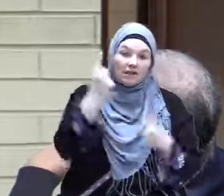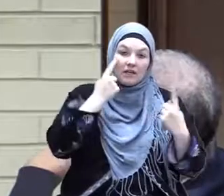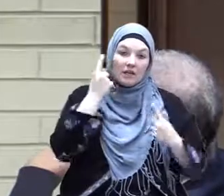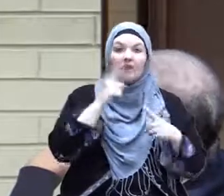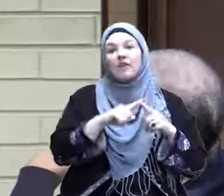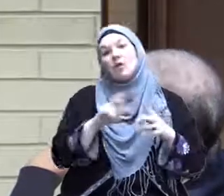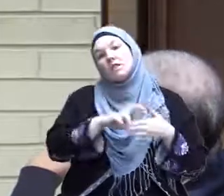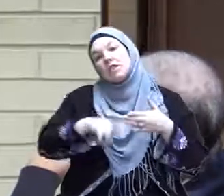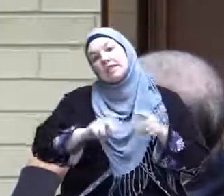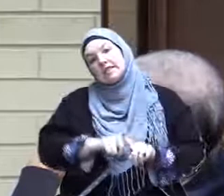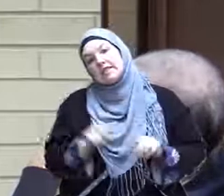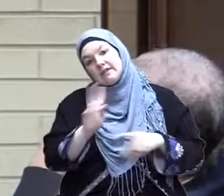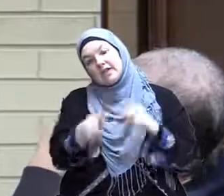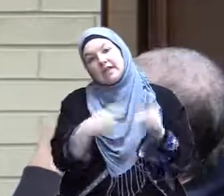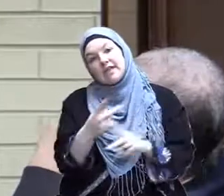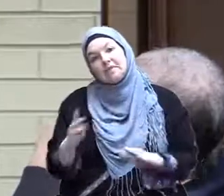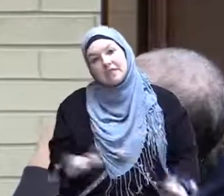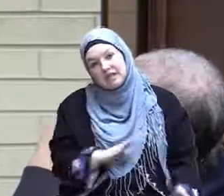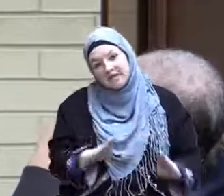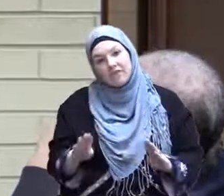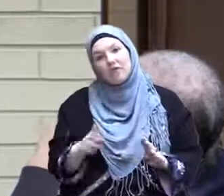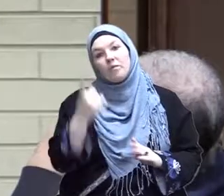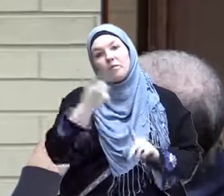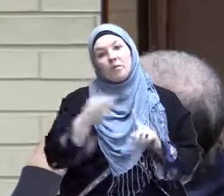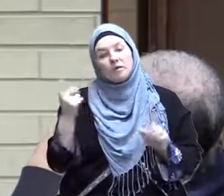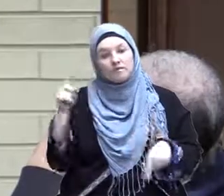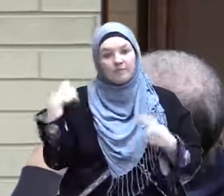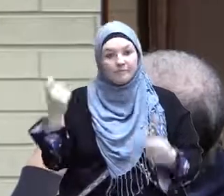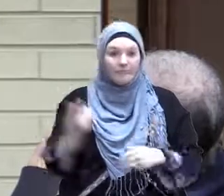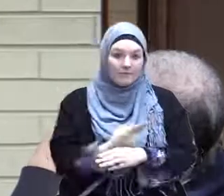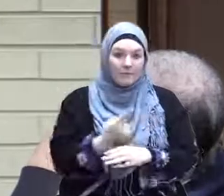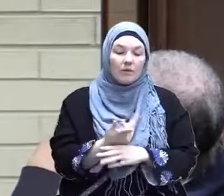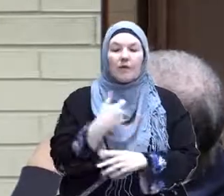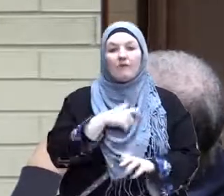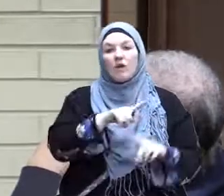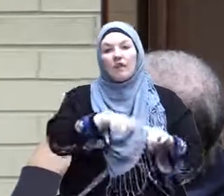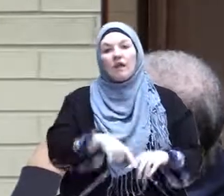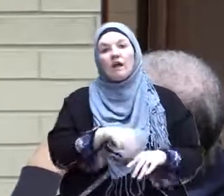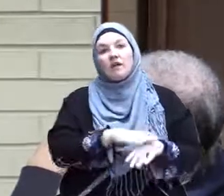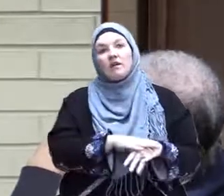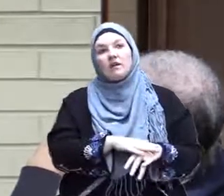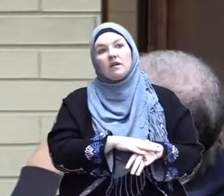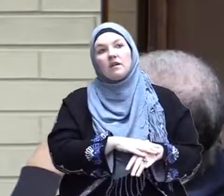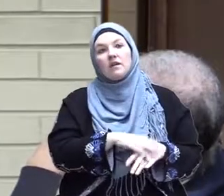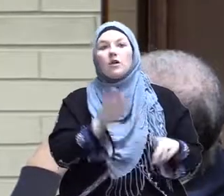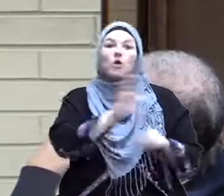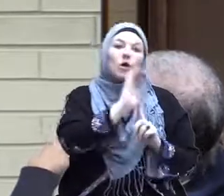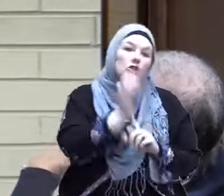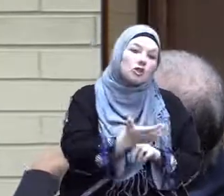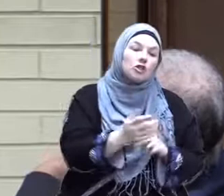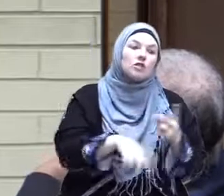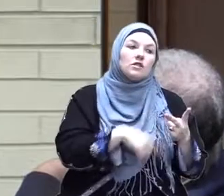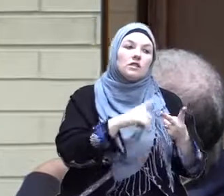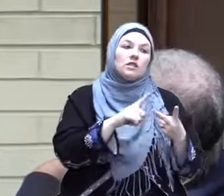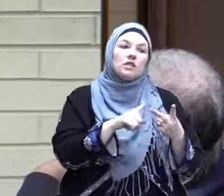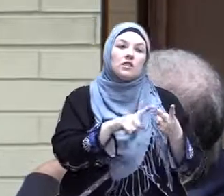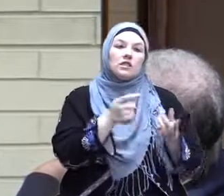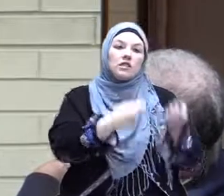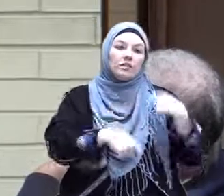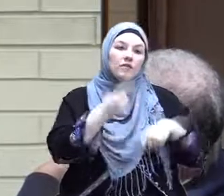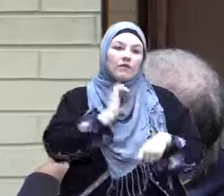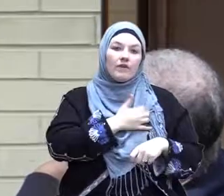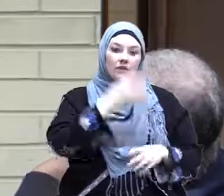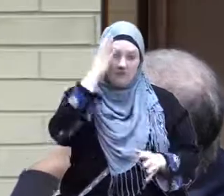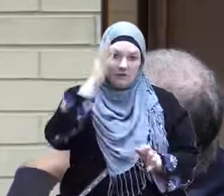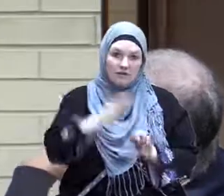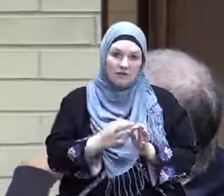in different behavior from the one we have been using. We have relied a lot on culture as a substitute for our